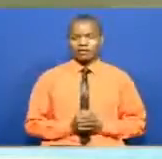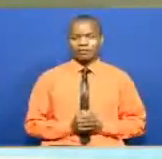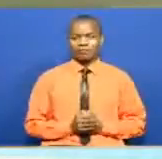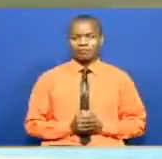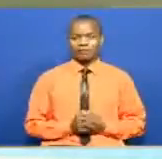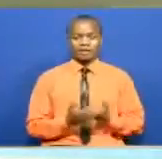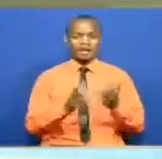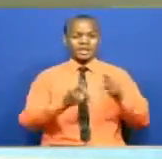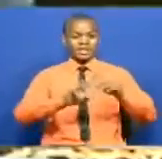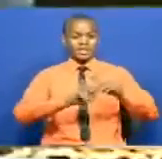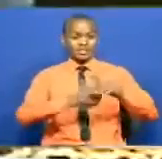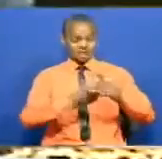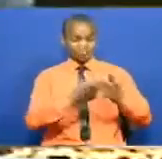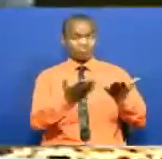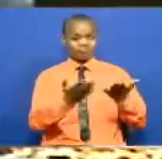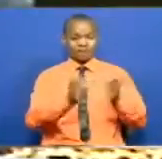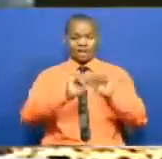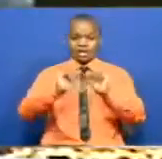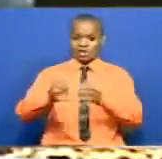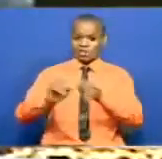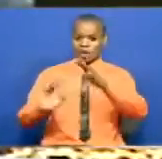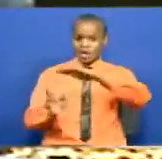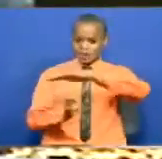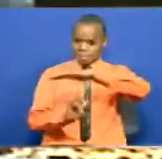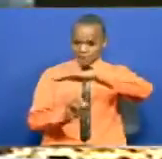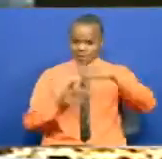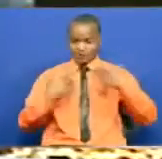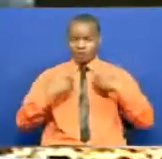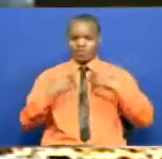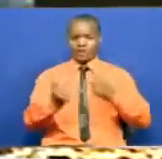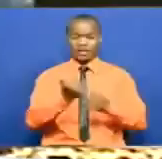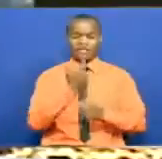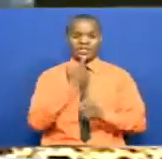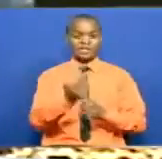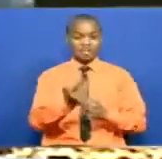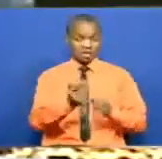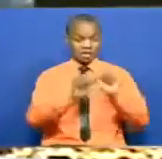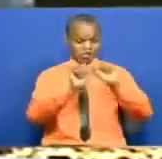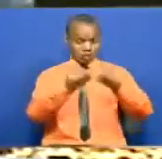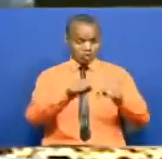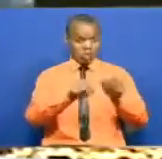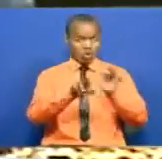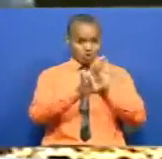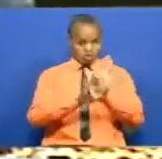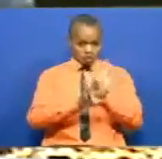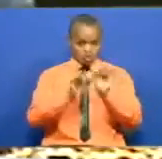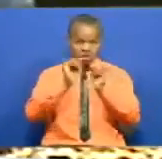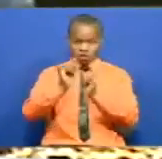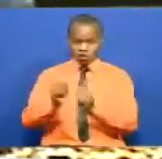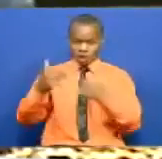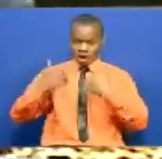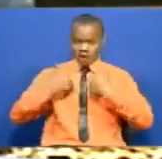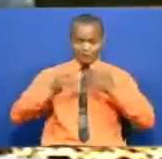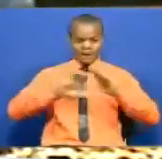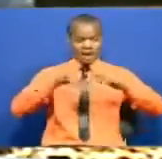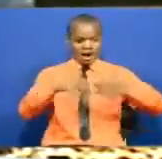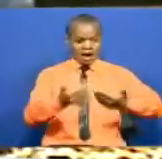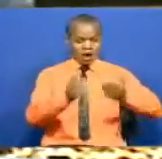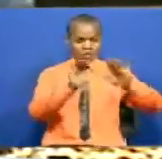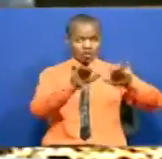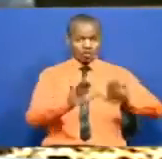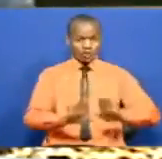Now let's begin with the latest from the Ministry of Health, which is now saying that it will unveil new protocols and guidelines on burial of those who have succumbed